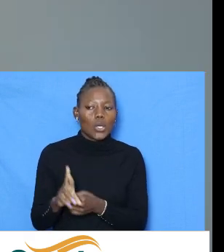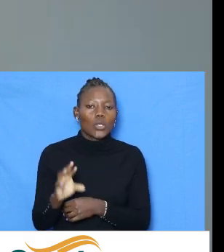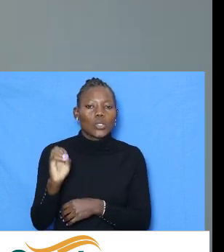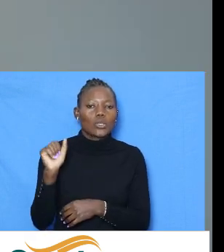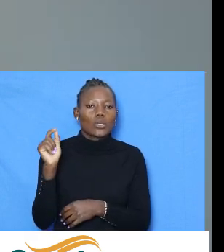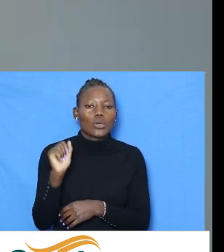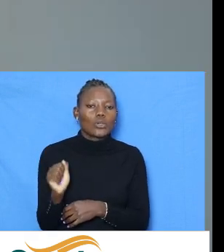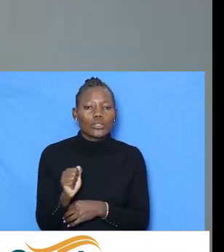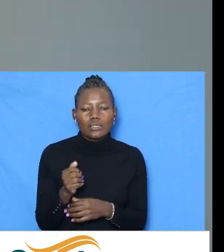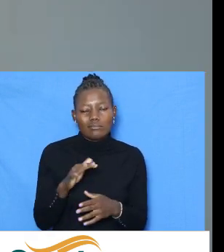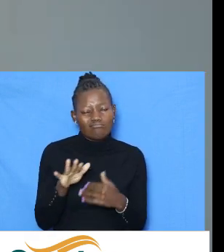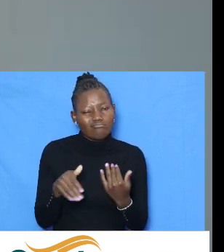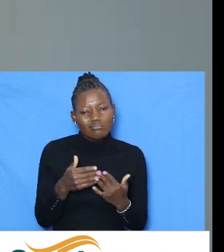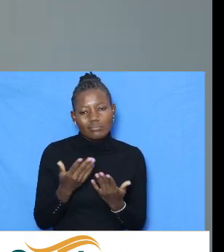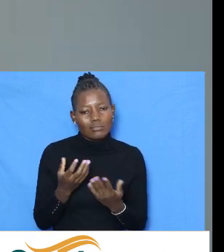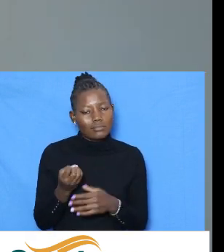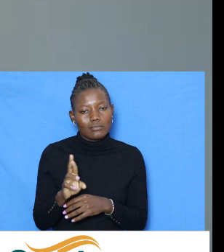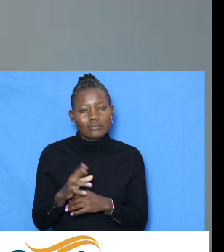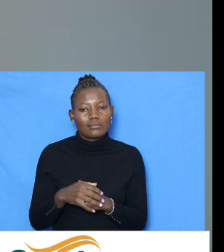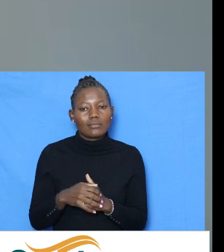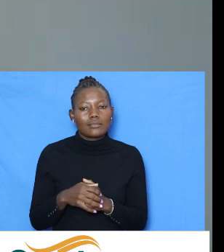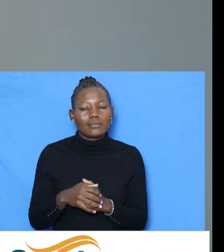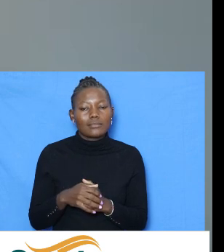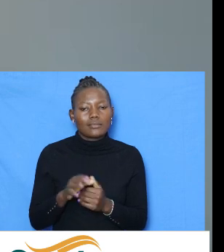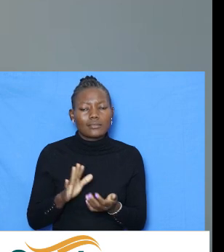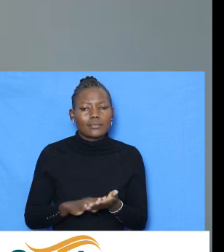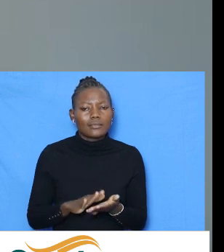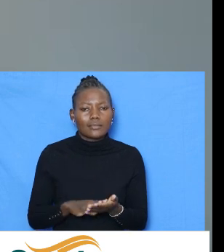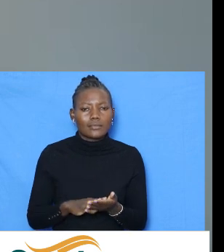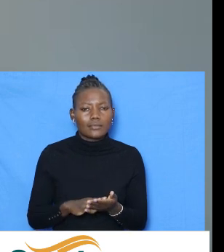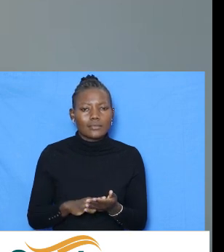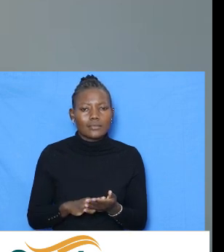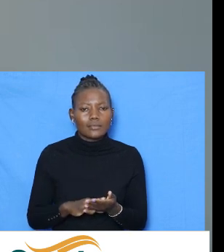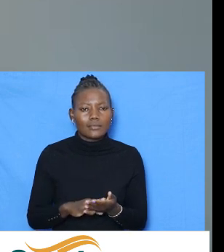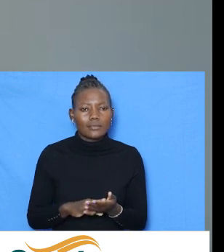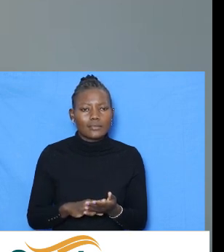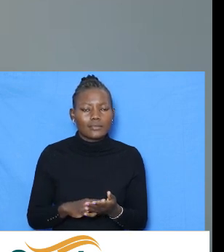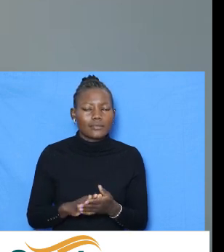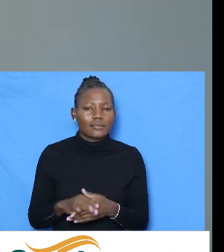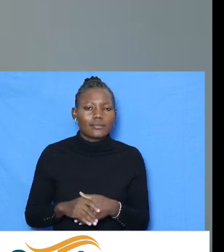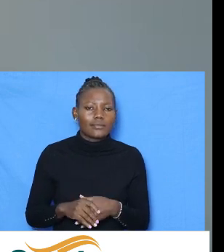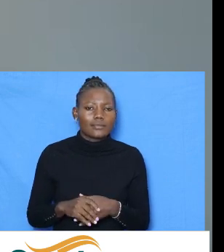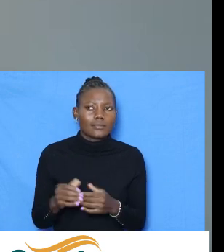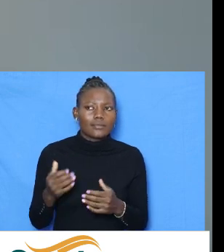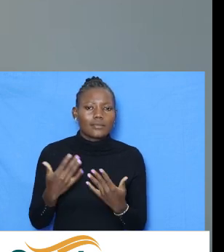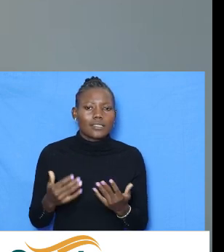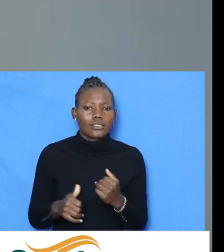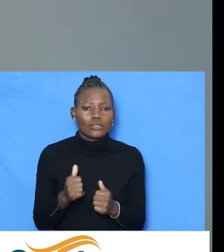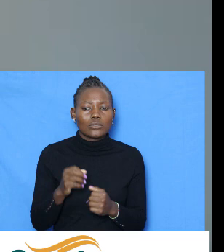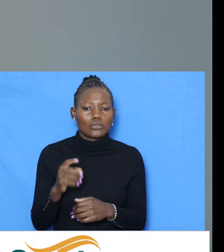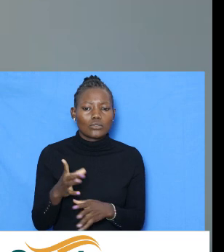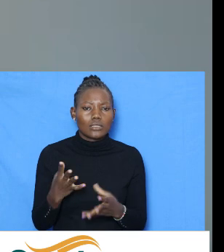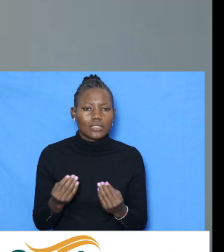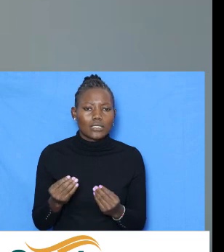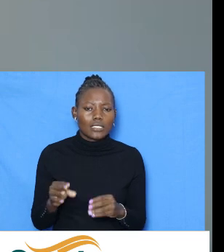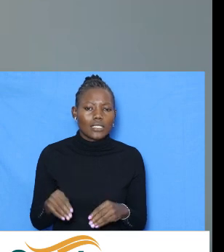banana, all that, or fermented or berries or nuts that could easily be able to